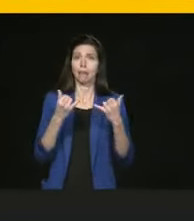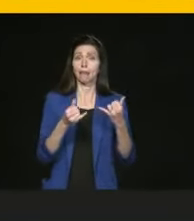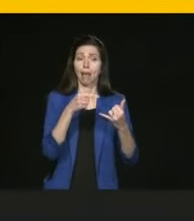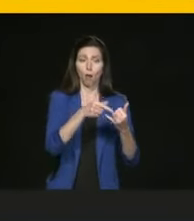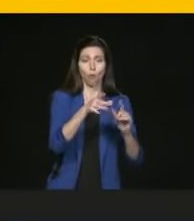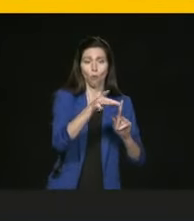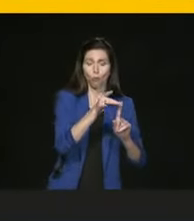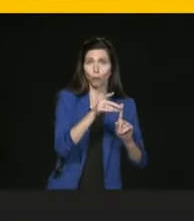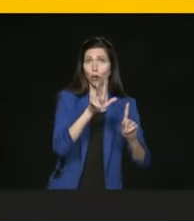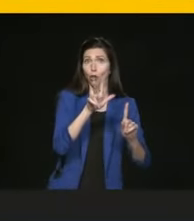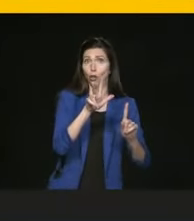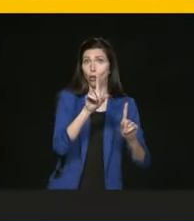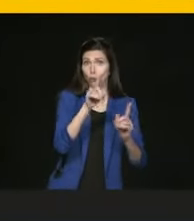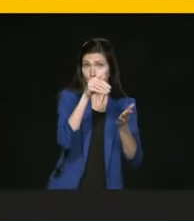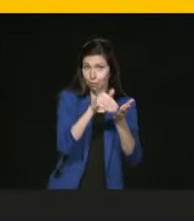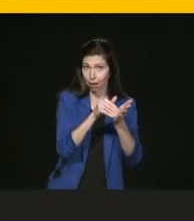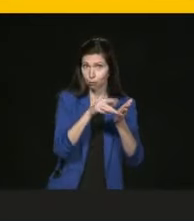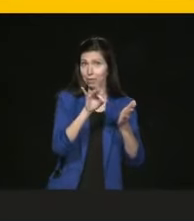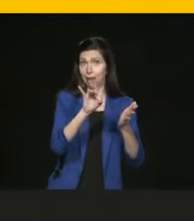31,884 cases, including